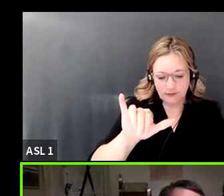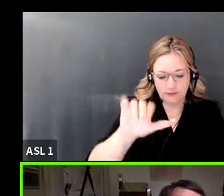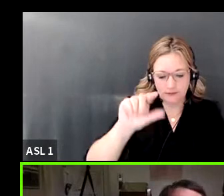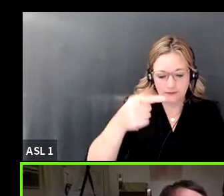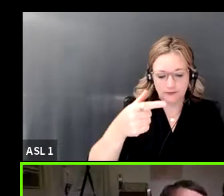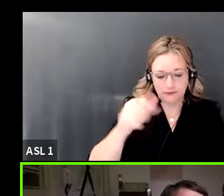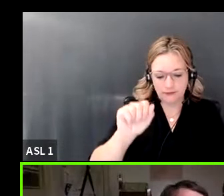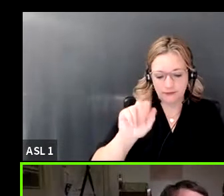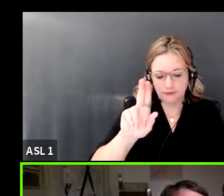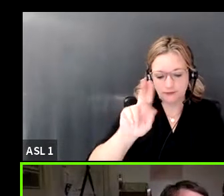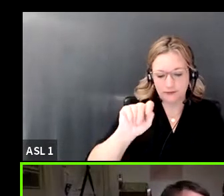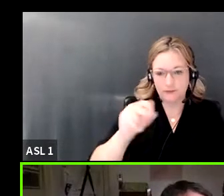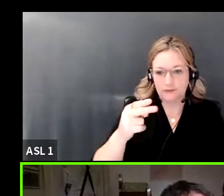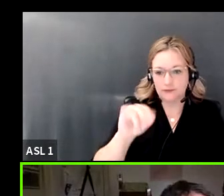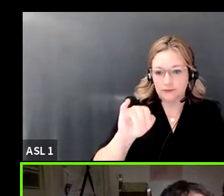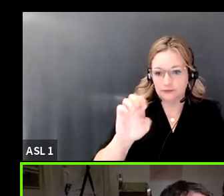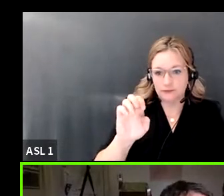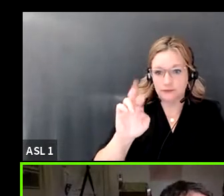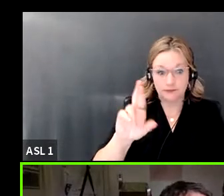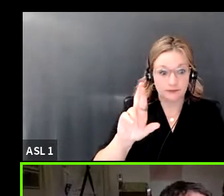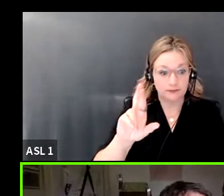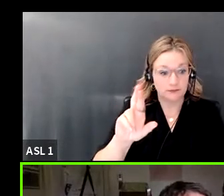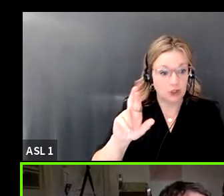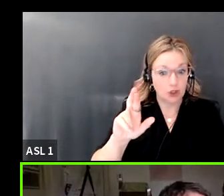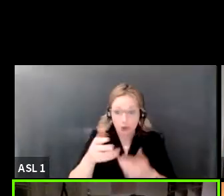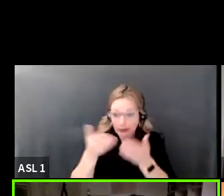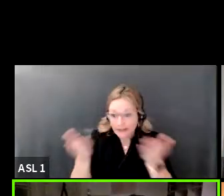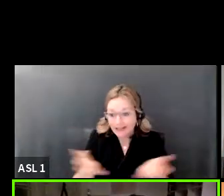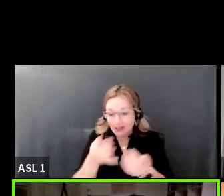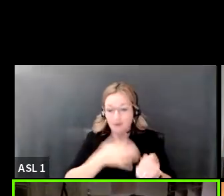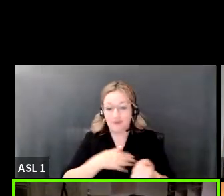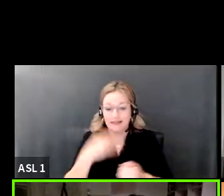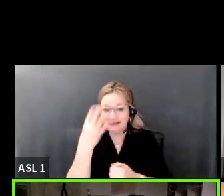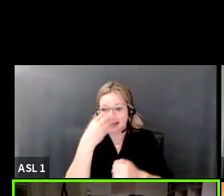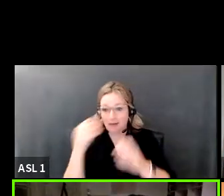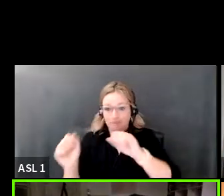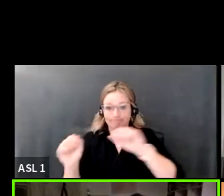is present if they could turn on their camera